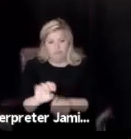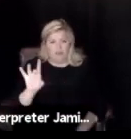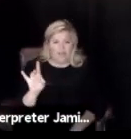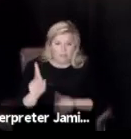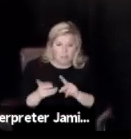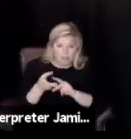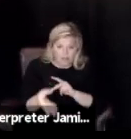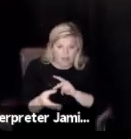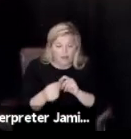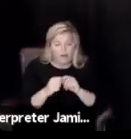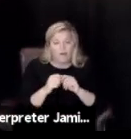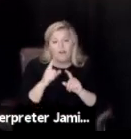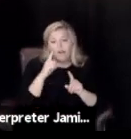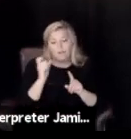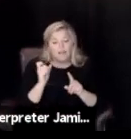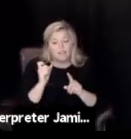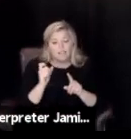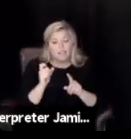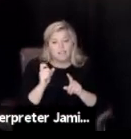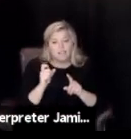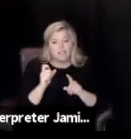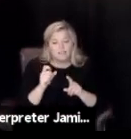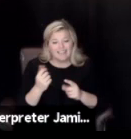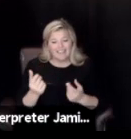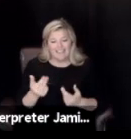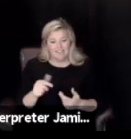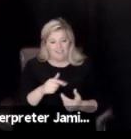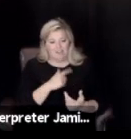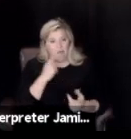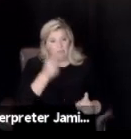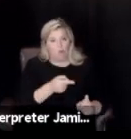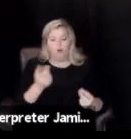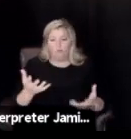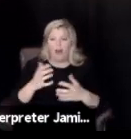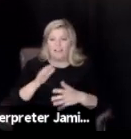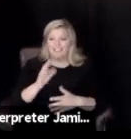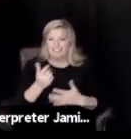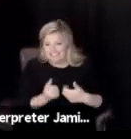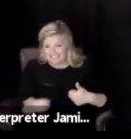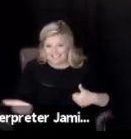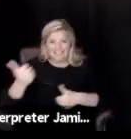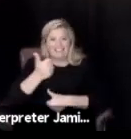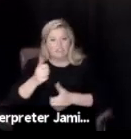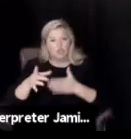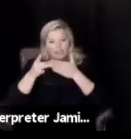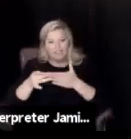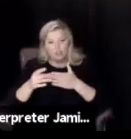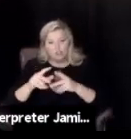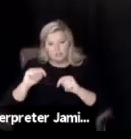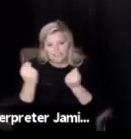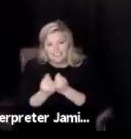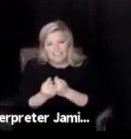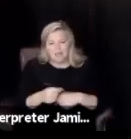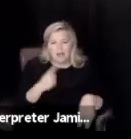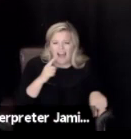he's bringing his senior leadership team, and he's asking, from your angle and from the angle in which you see it, tell me what